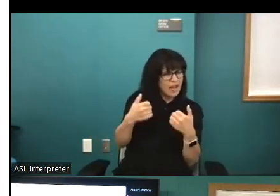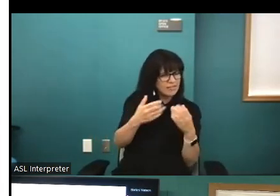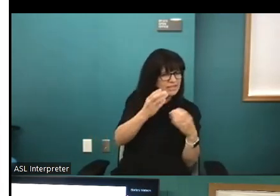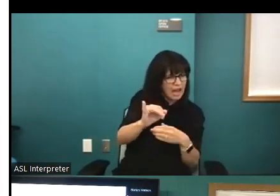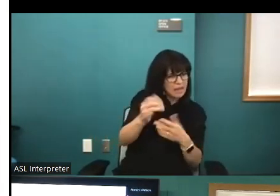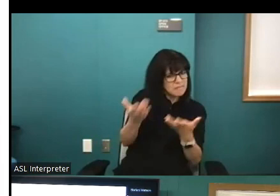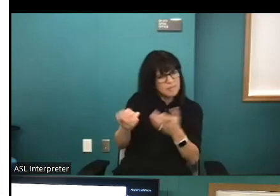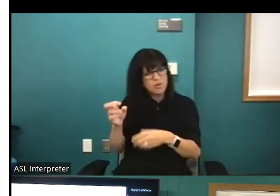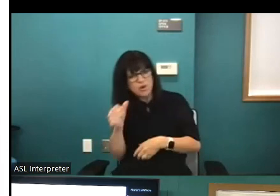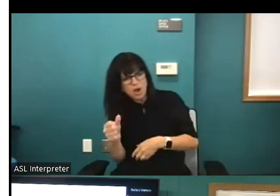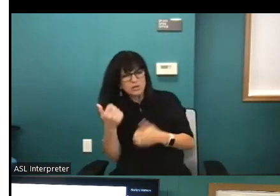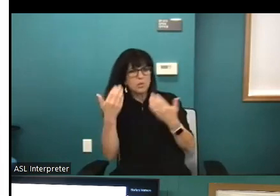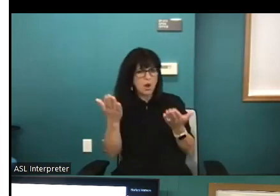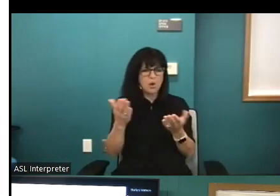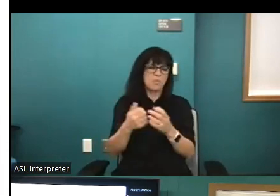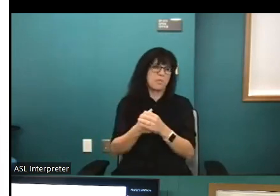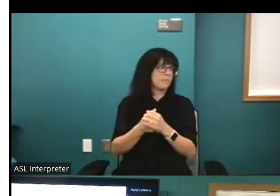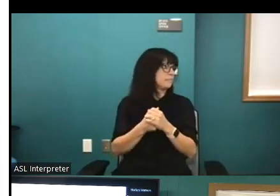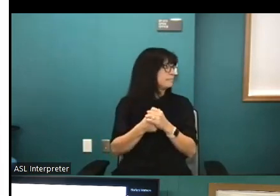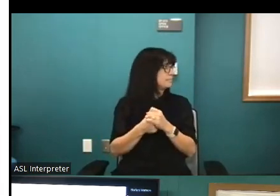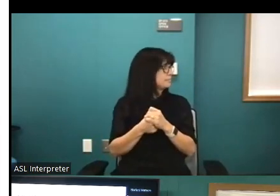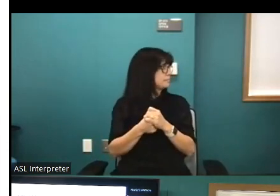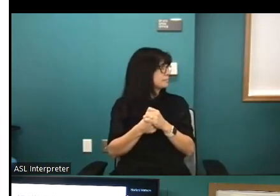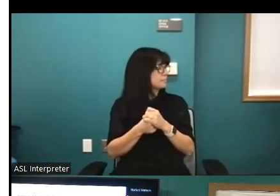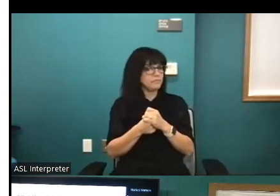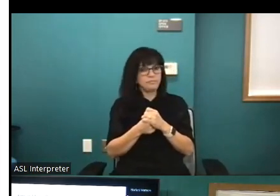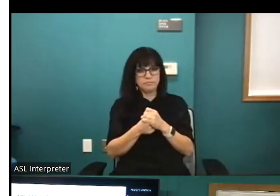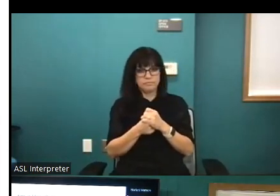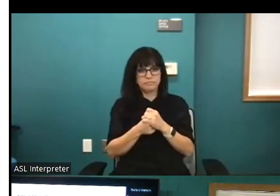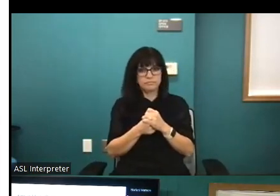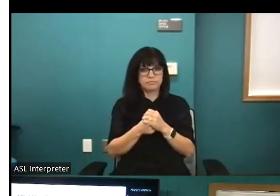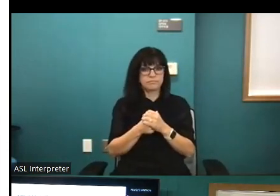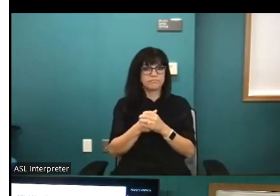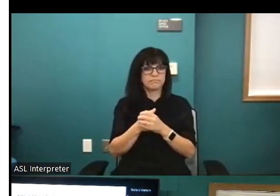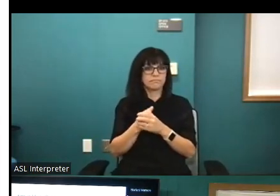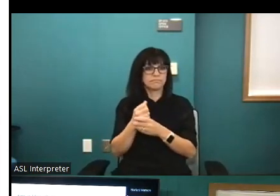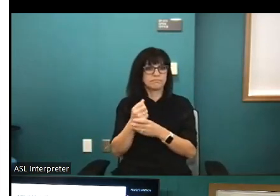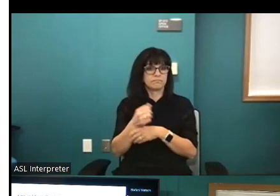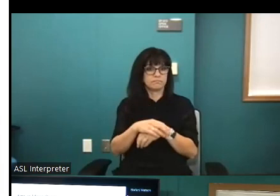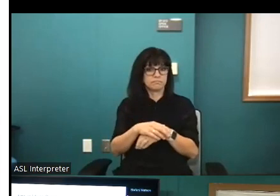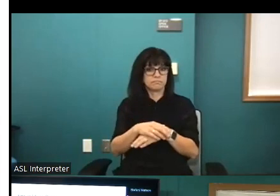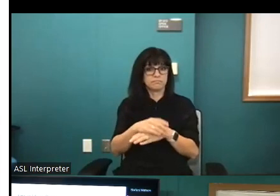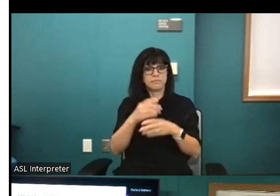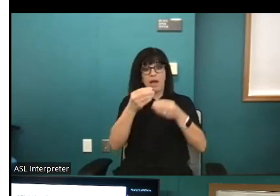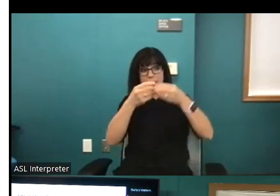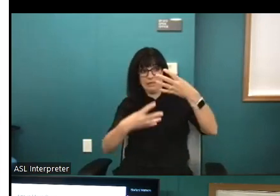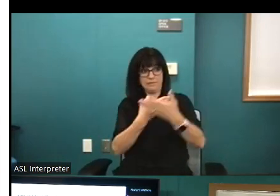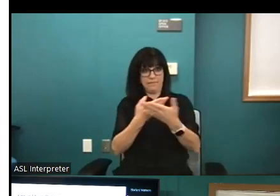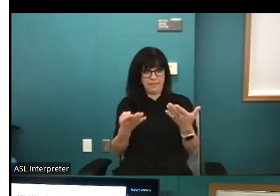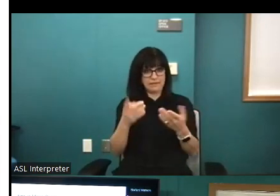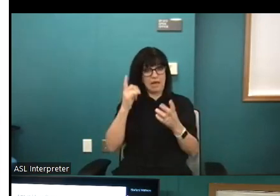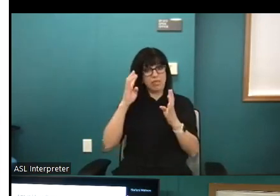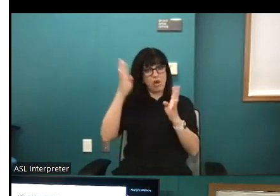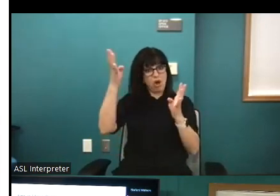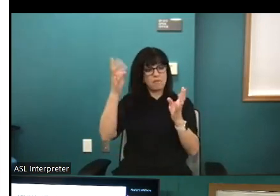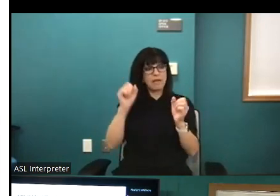CI? Email me, I'll look at it. Okay. I only have a couple more. So here's a list of things I thought of off the top of